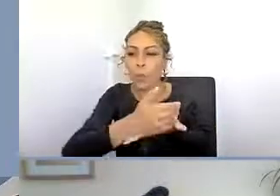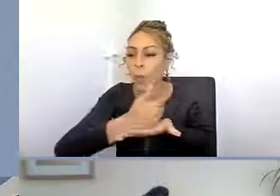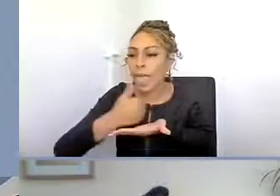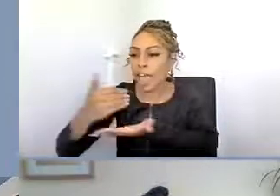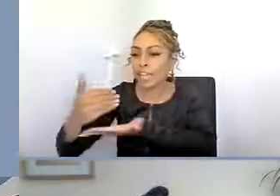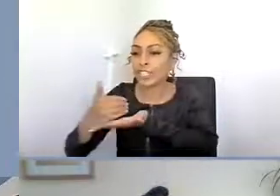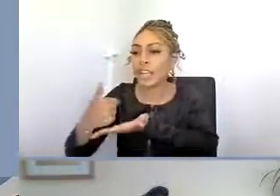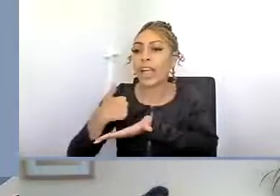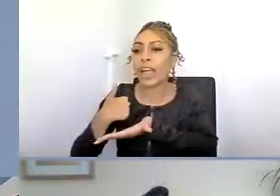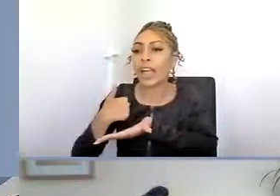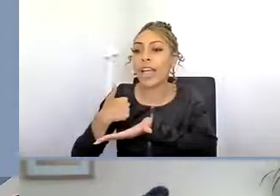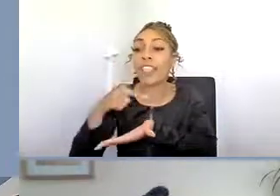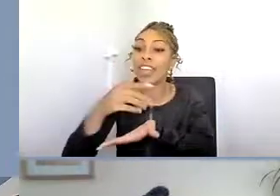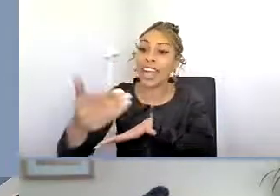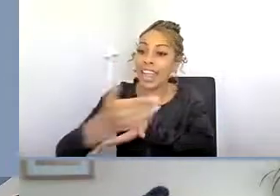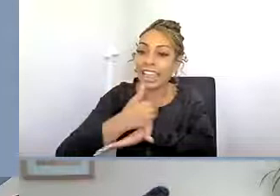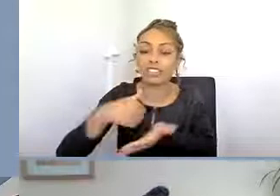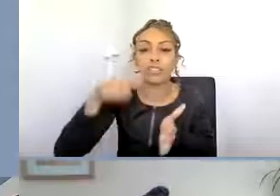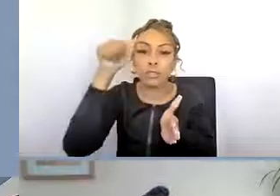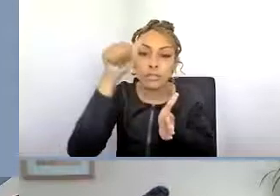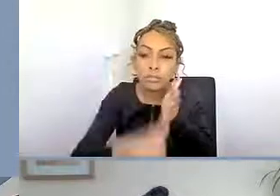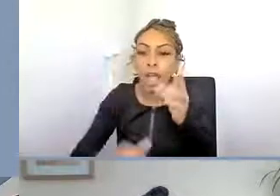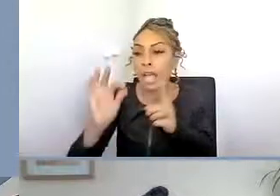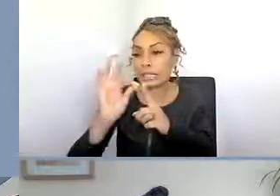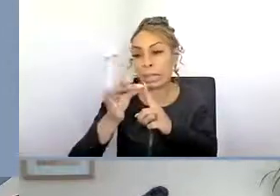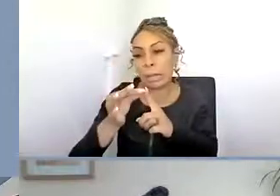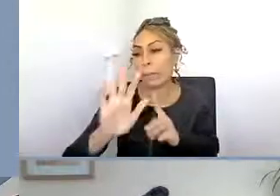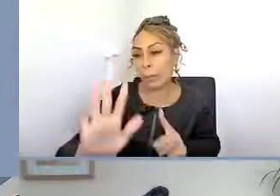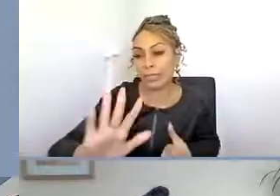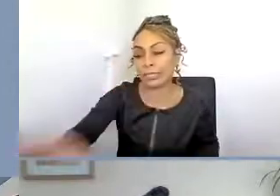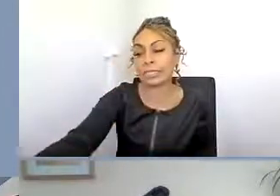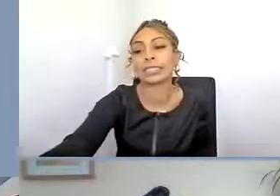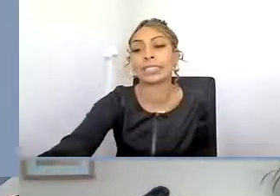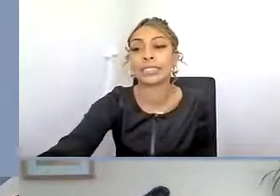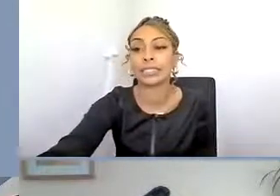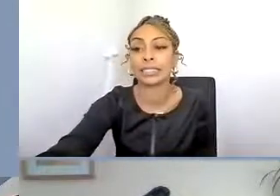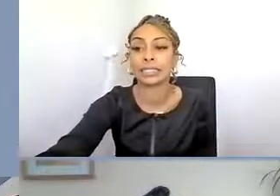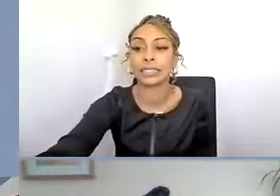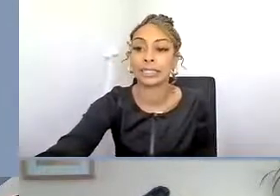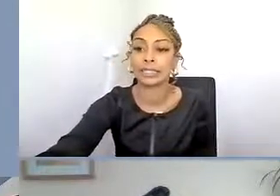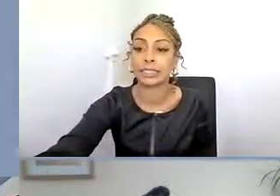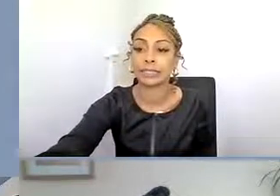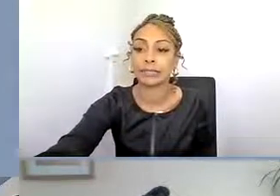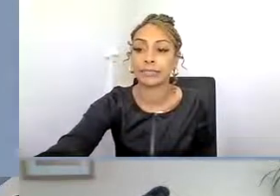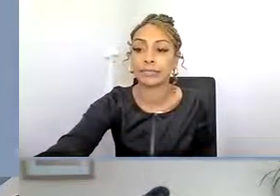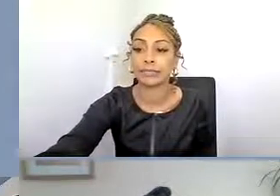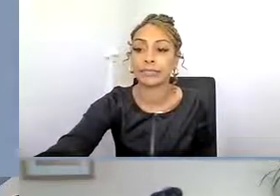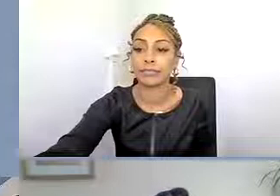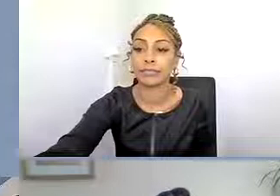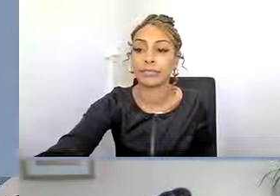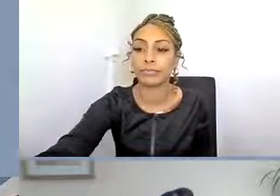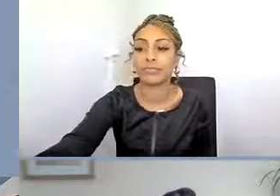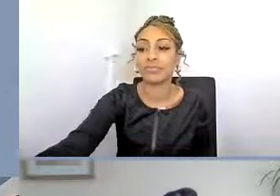about the collection as the starting point of the exhibitions. And instead, more recently, or in the